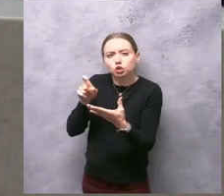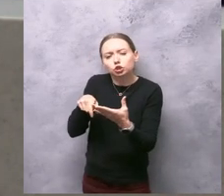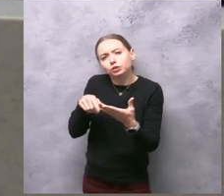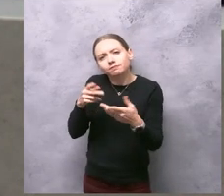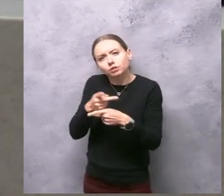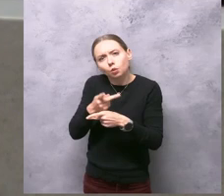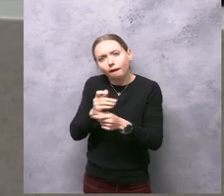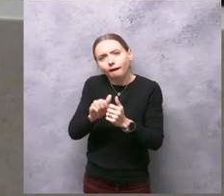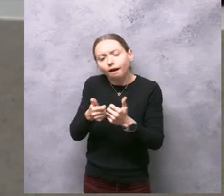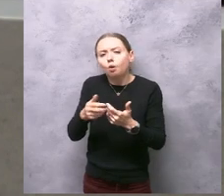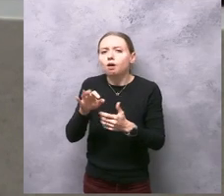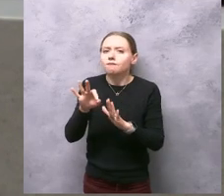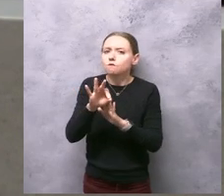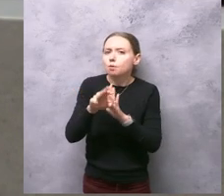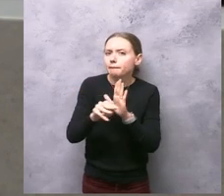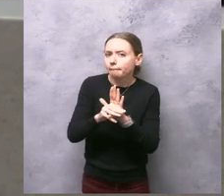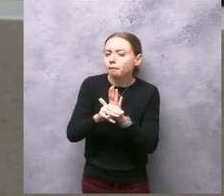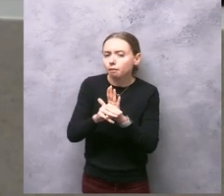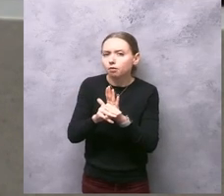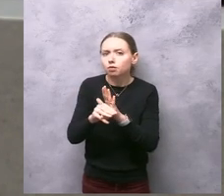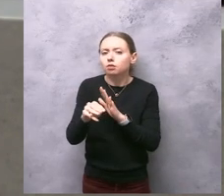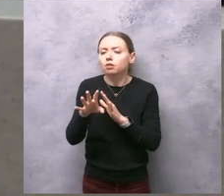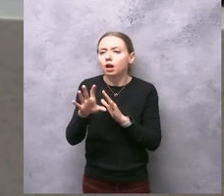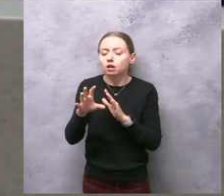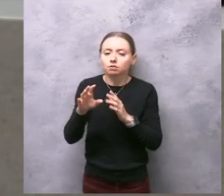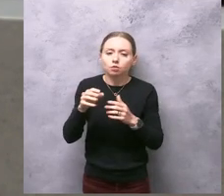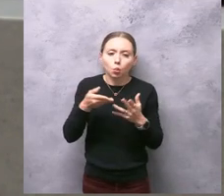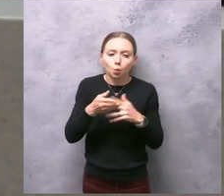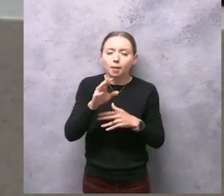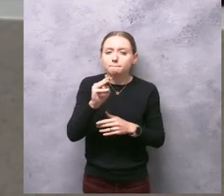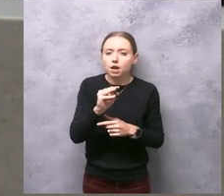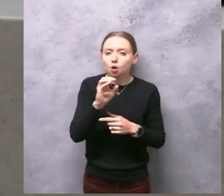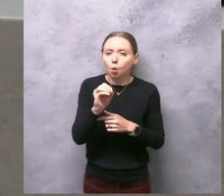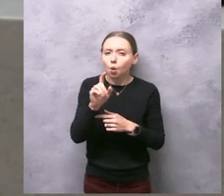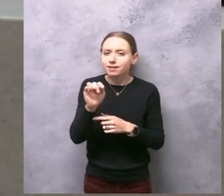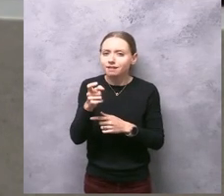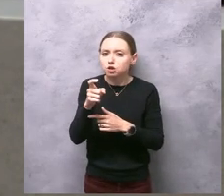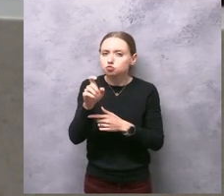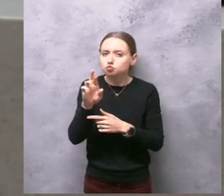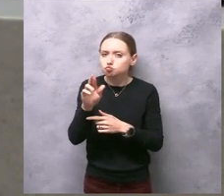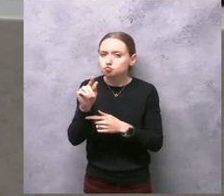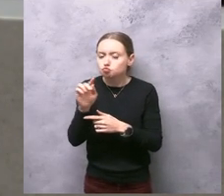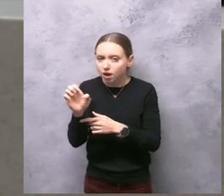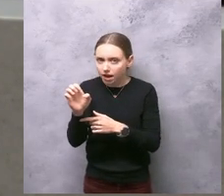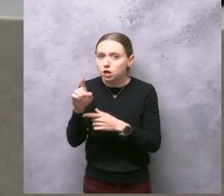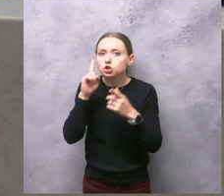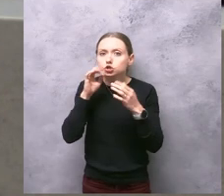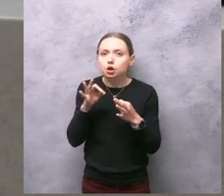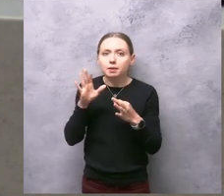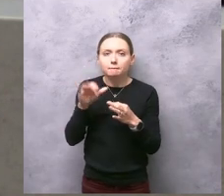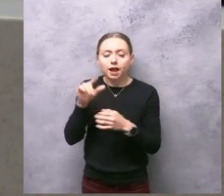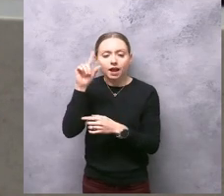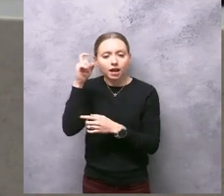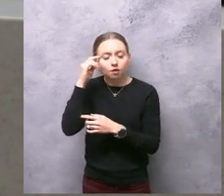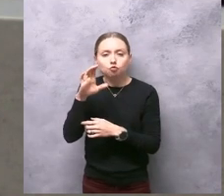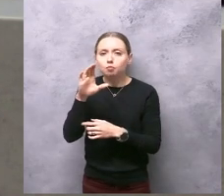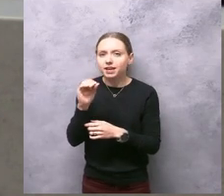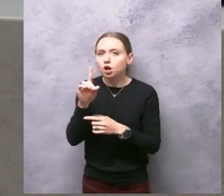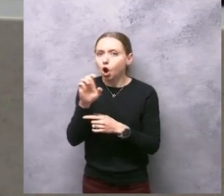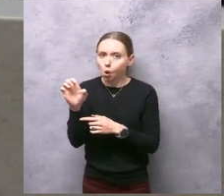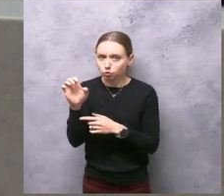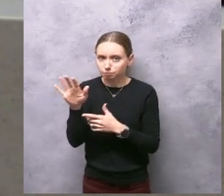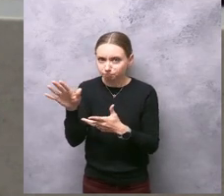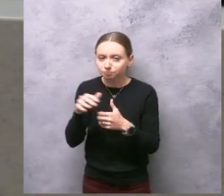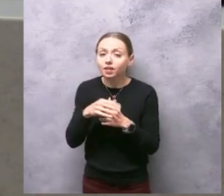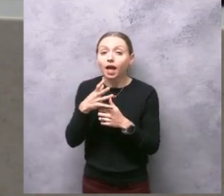local school's adopted Tier 1 maintenance and operations tax rate applied to the district's taxable property values as determined by Government Code Section